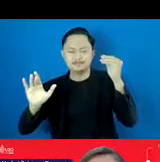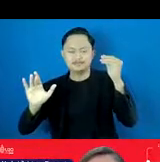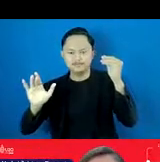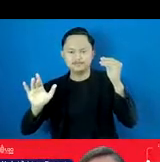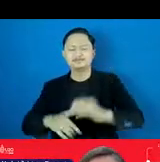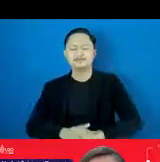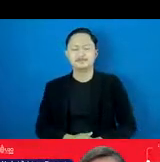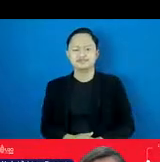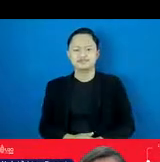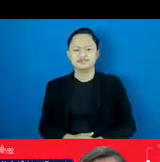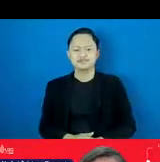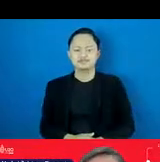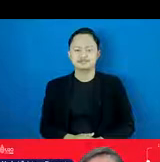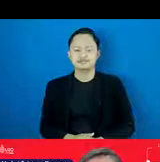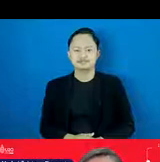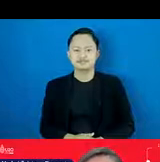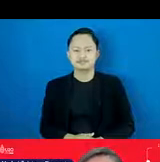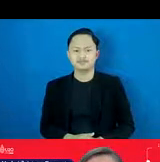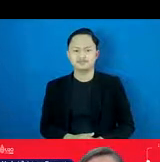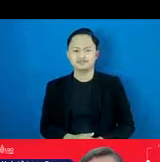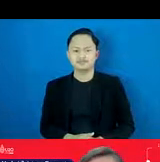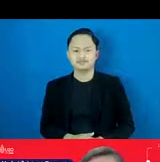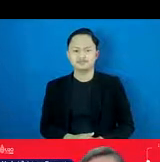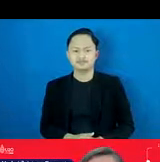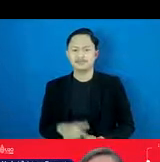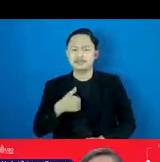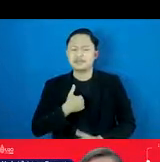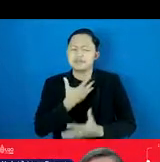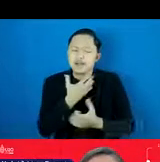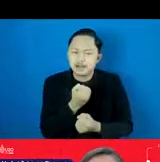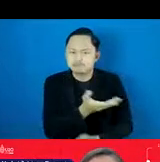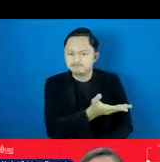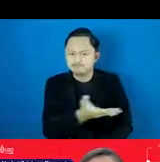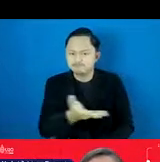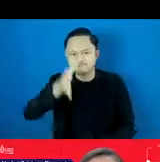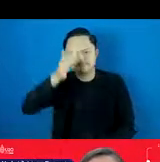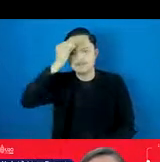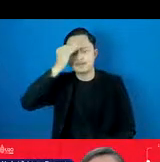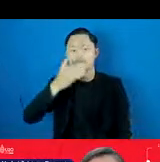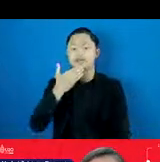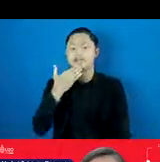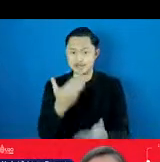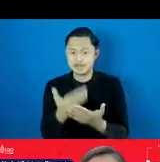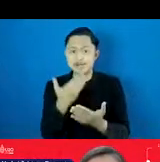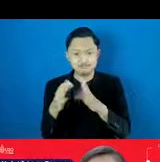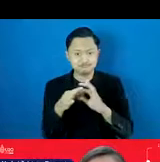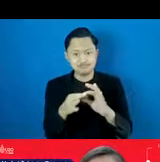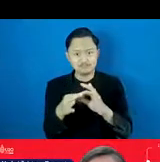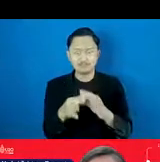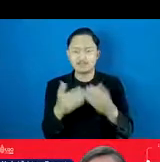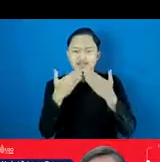to the participants of Zoom as well. And we hope you understand and We thank you for your cooperation and understanding